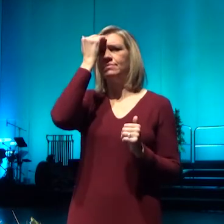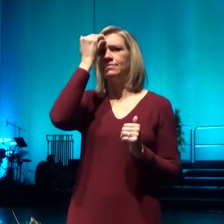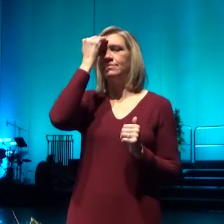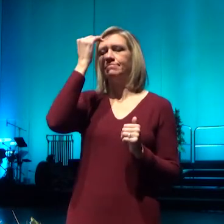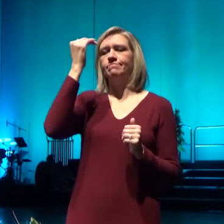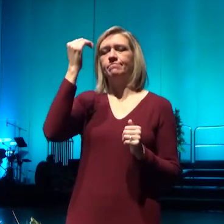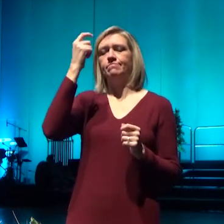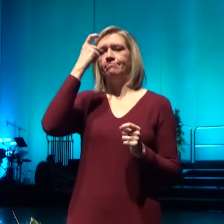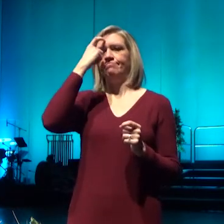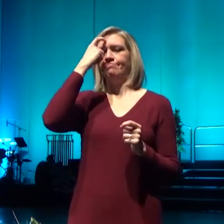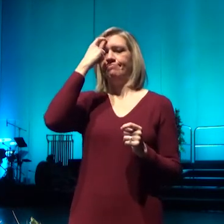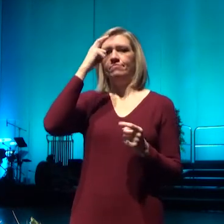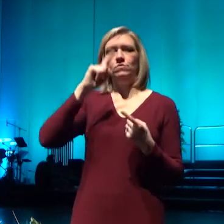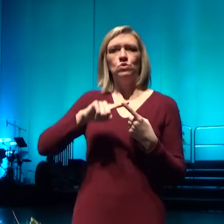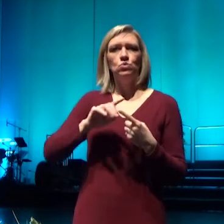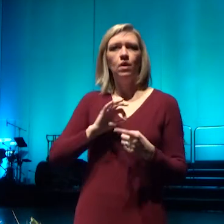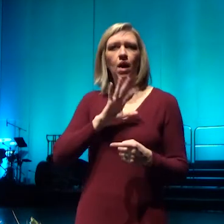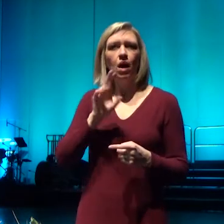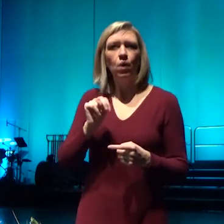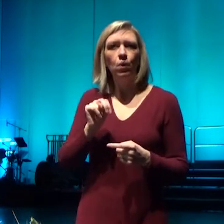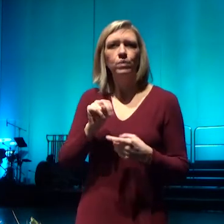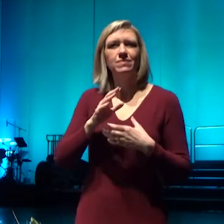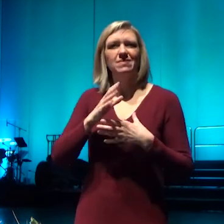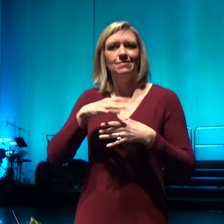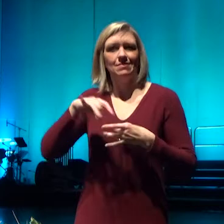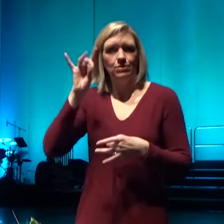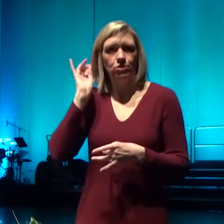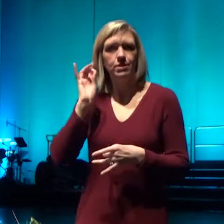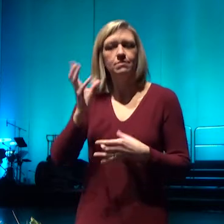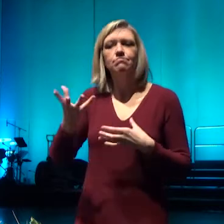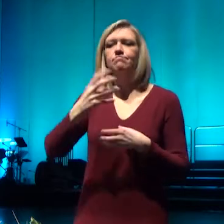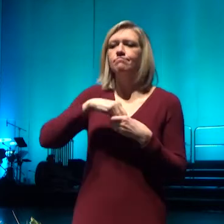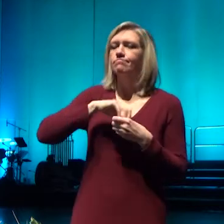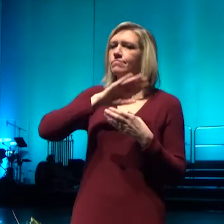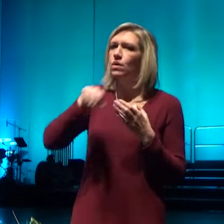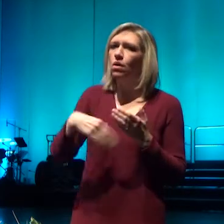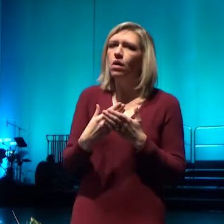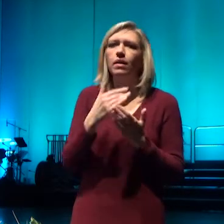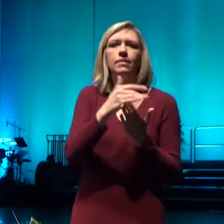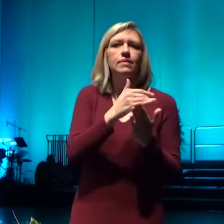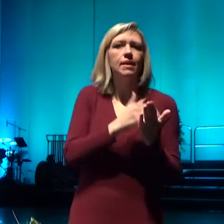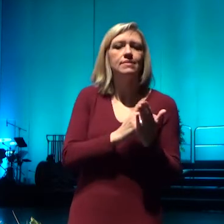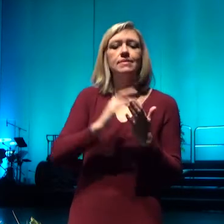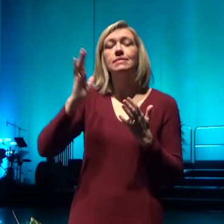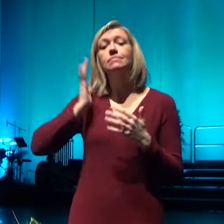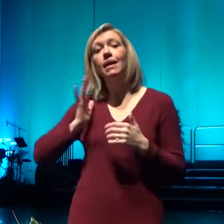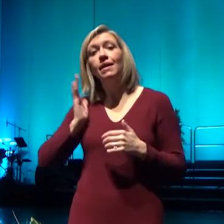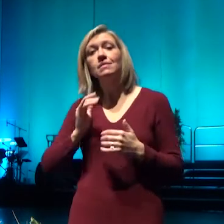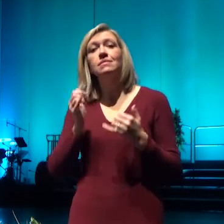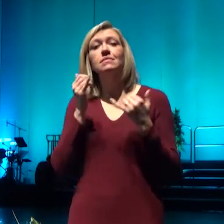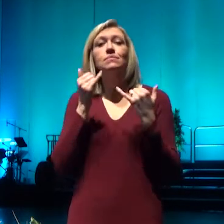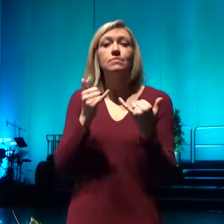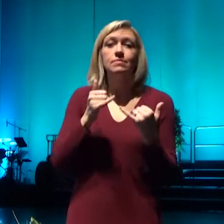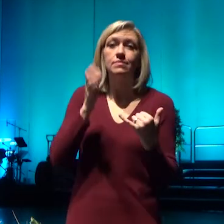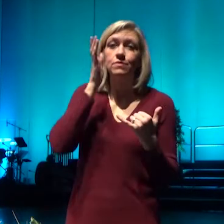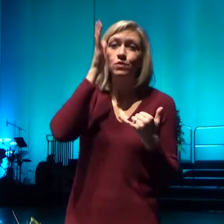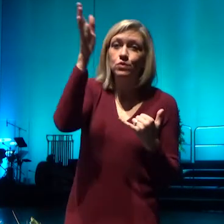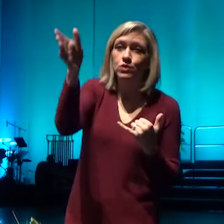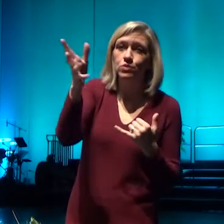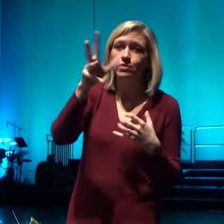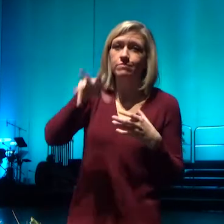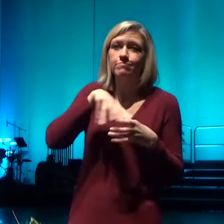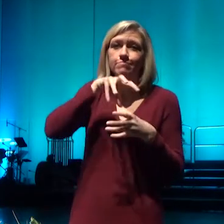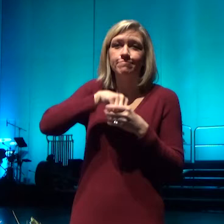spirit, that spirit that contains all of the lessons of the past and future and present, all in